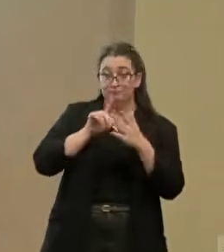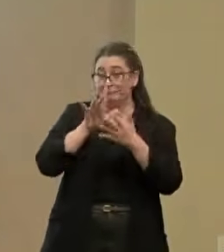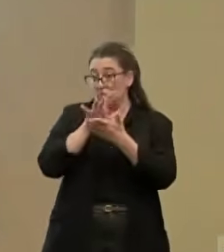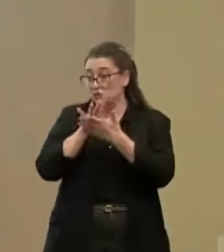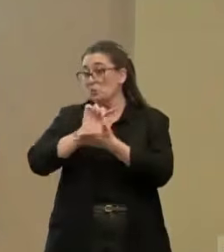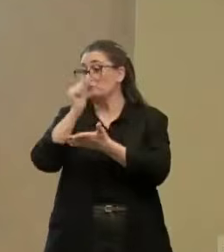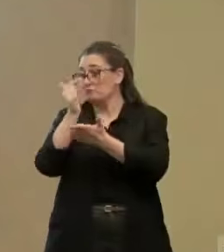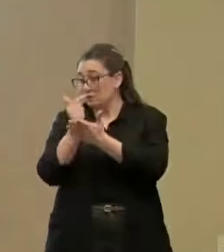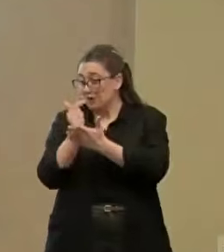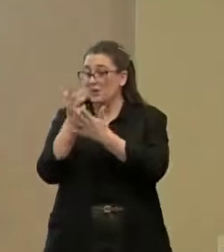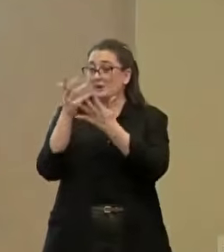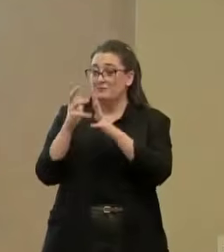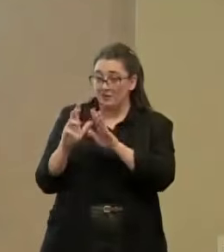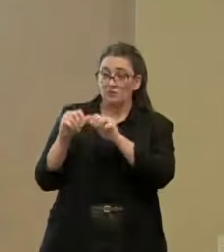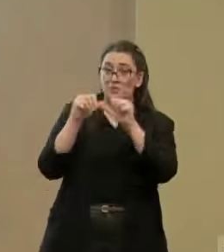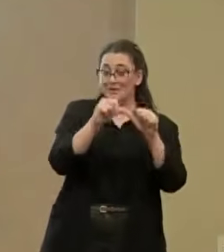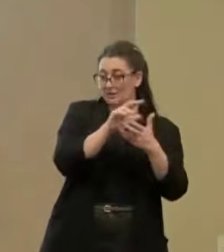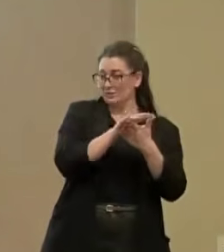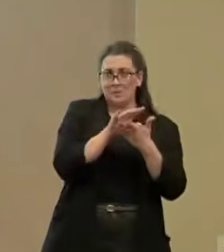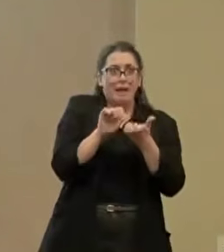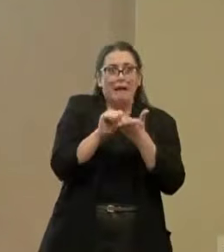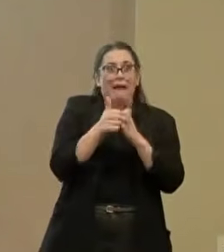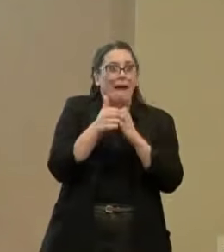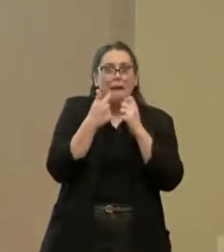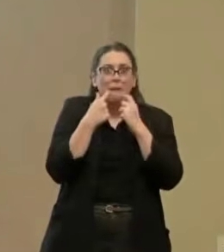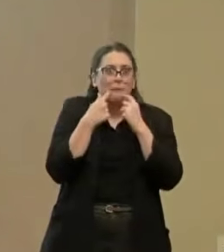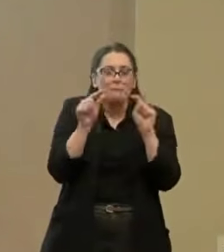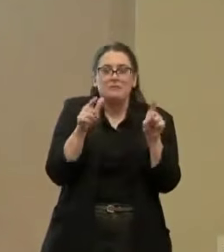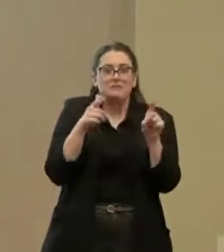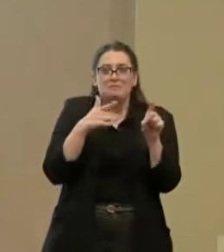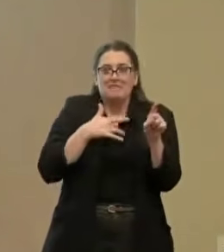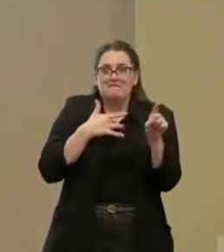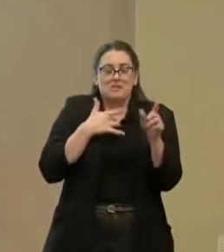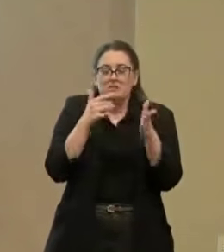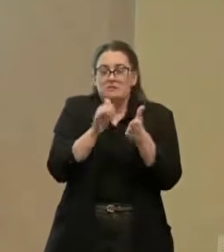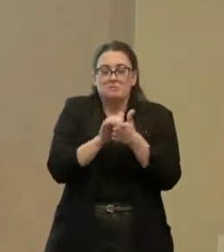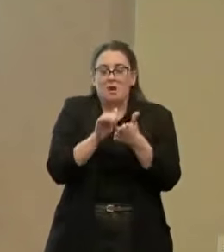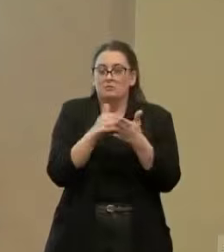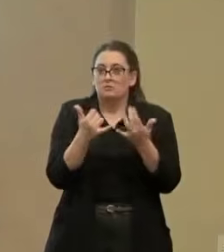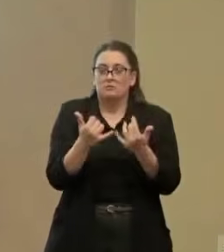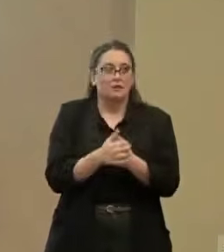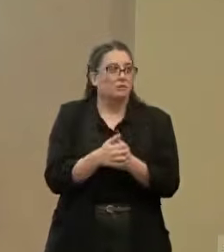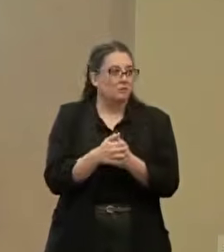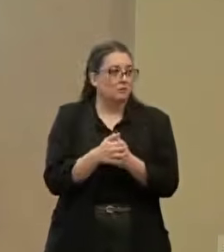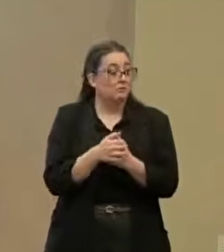school, but how do you do it? Because for me, it seems like impossible right now.